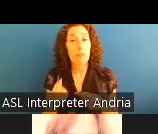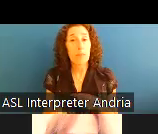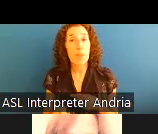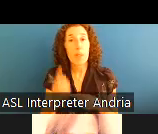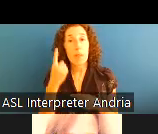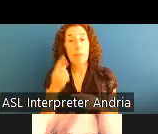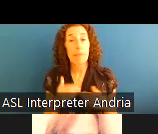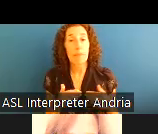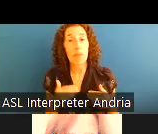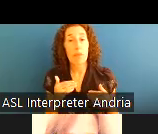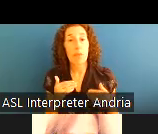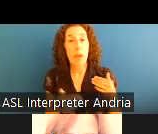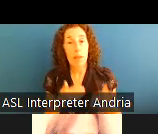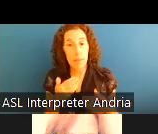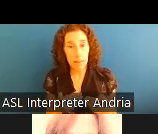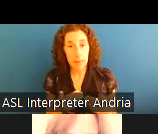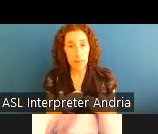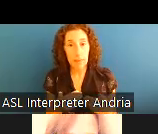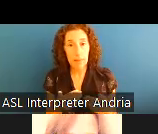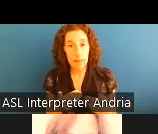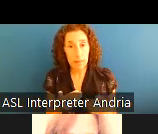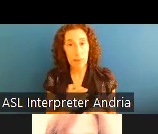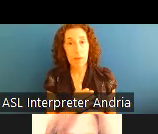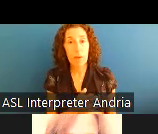SAFE and reporting sexual assaults,